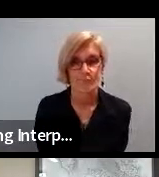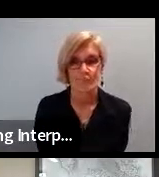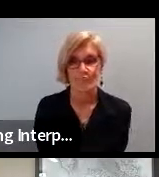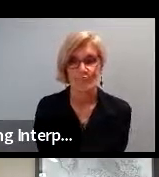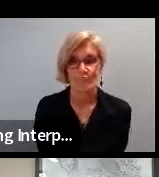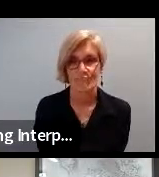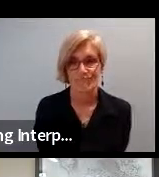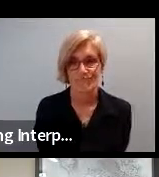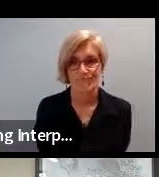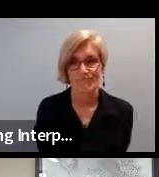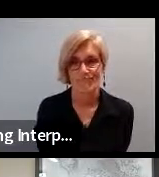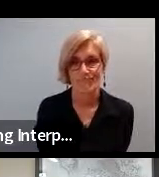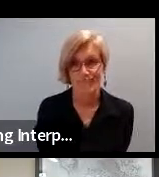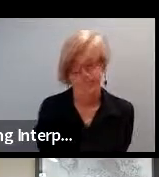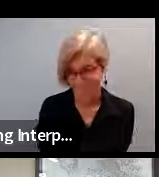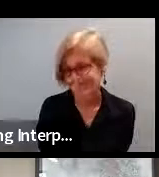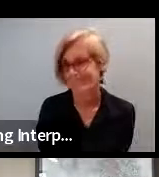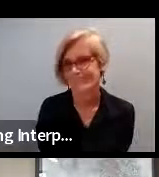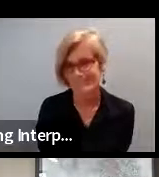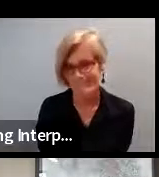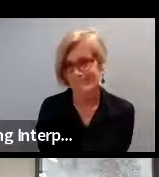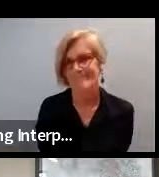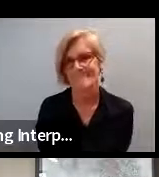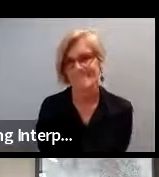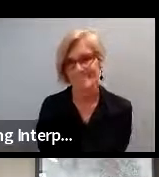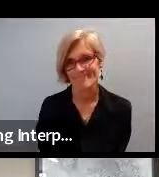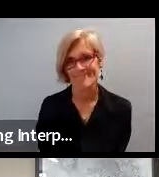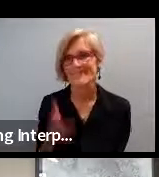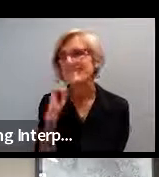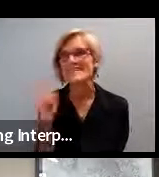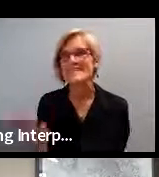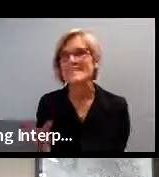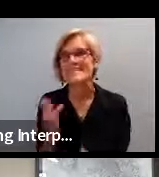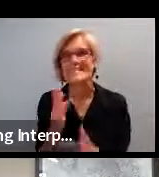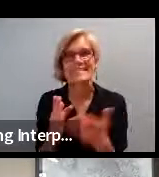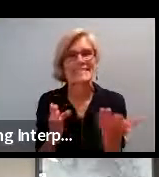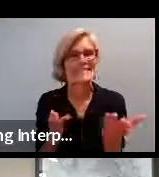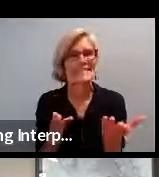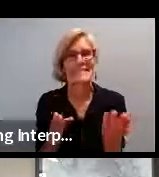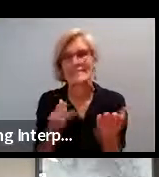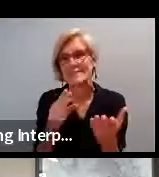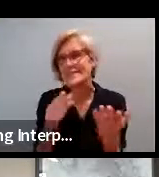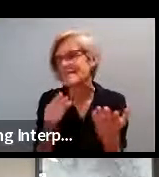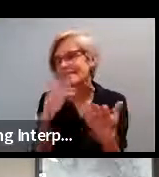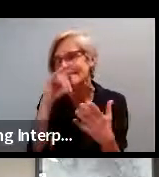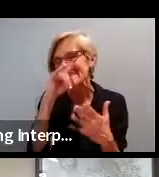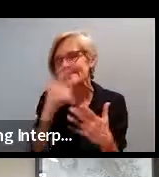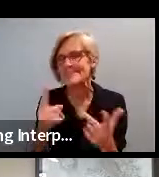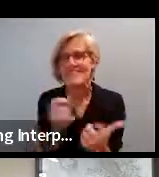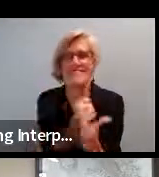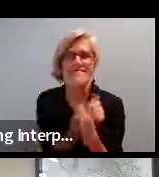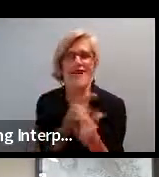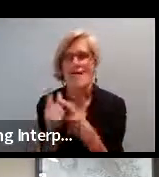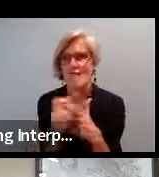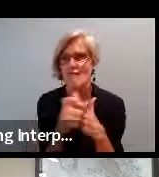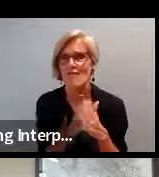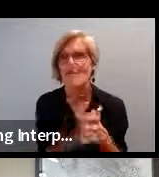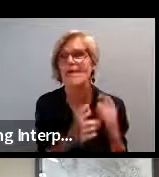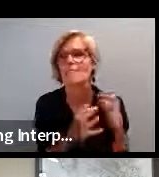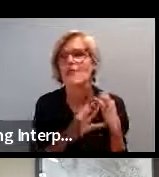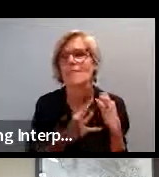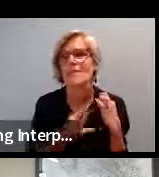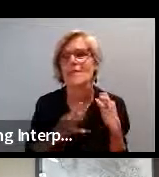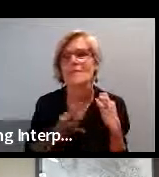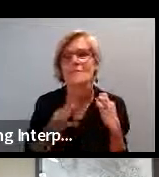We've seen lots of very filled necklaces for kids who love running club. They come and they keep their necklace for